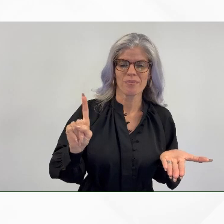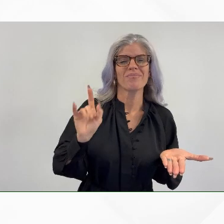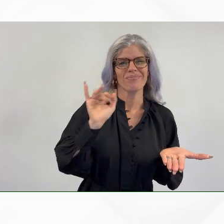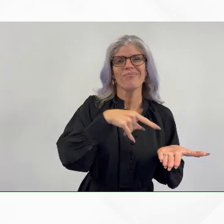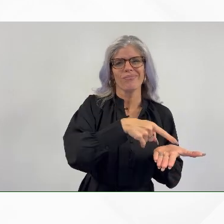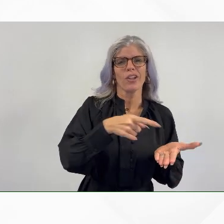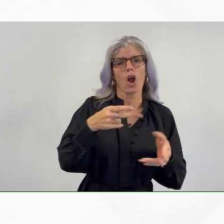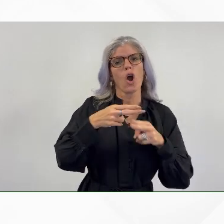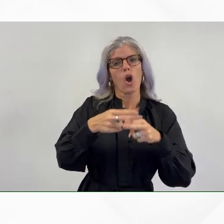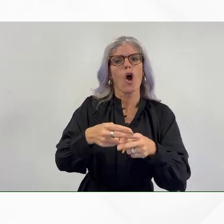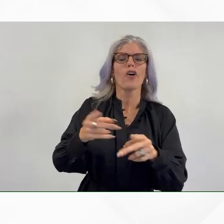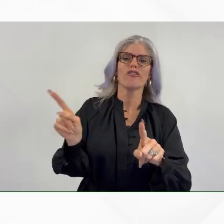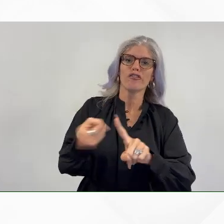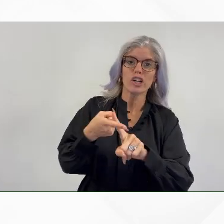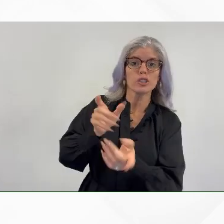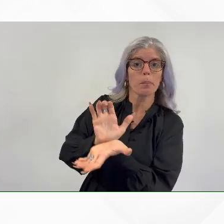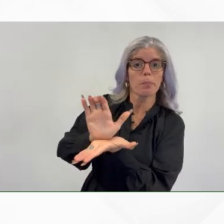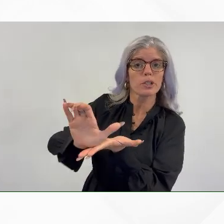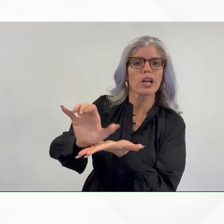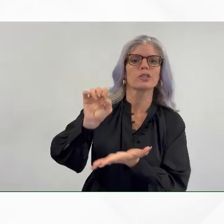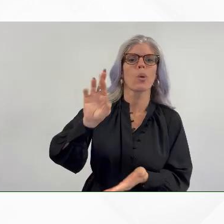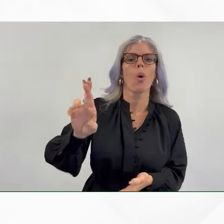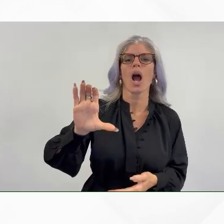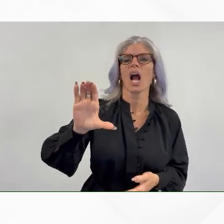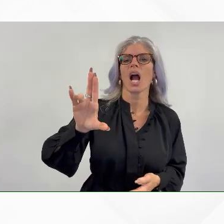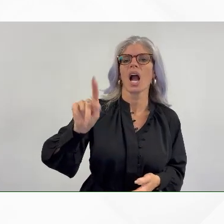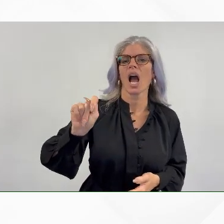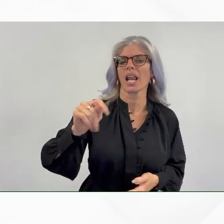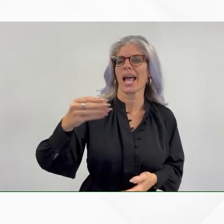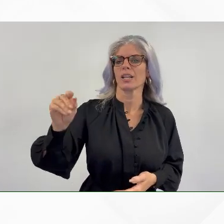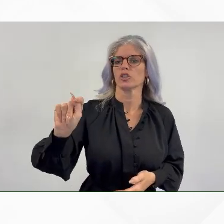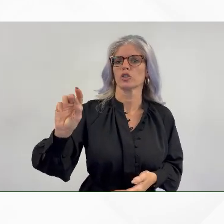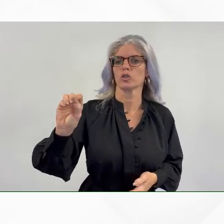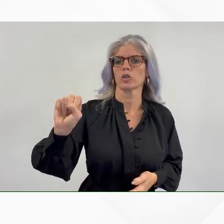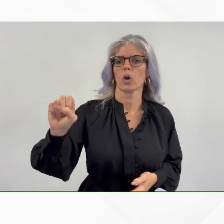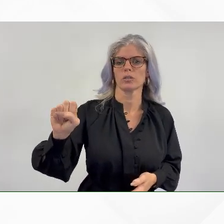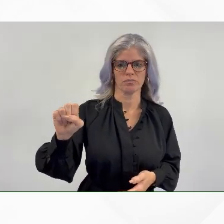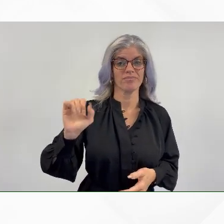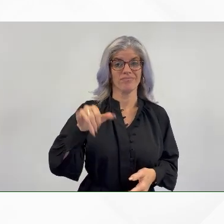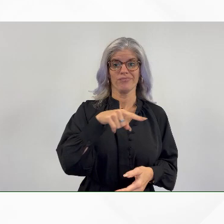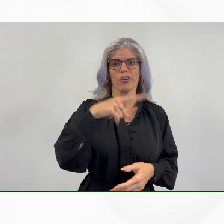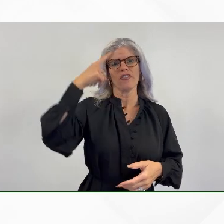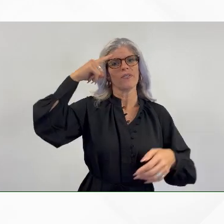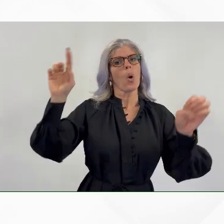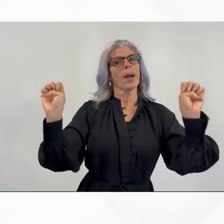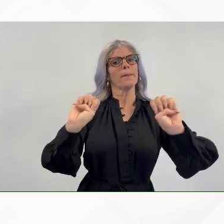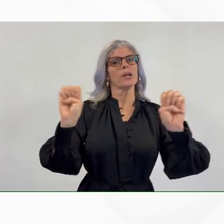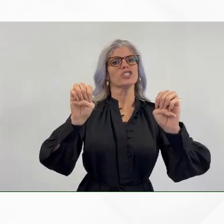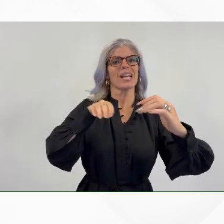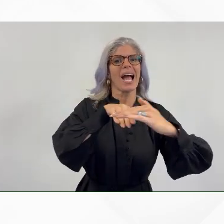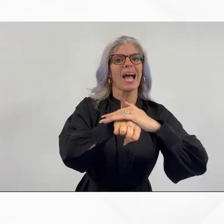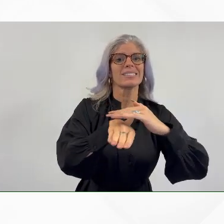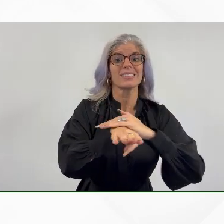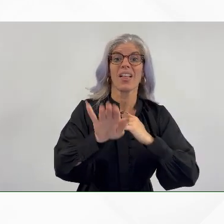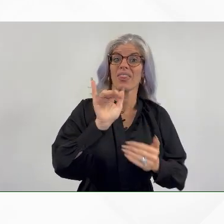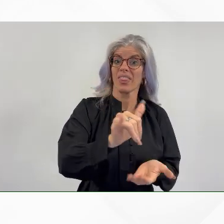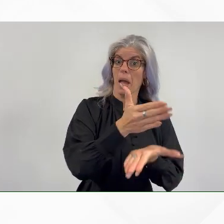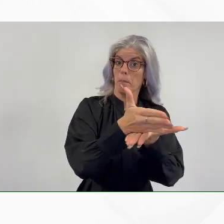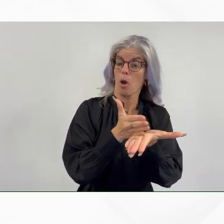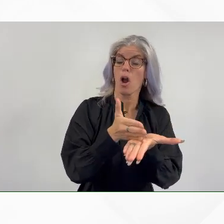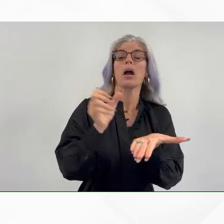and toss for emergency access, may be eligible as Category B work if it meets the criteria in the PABA G version